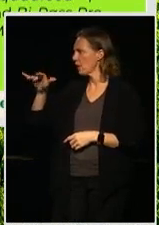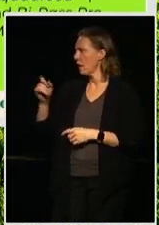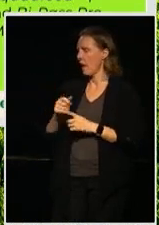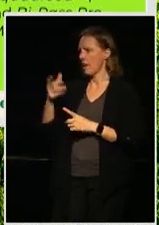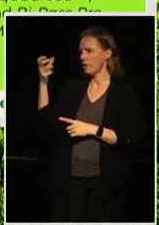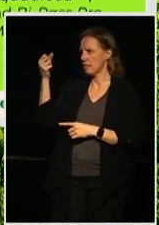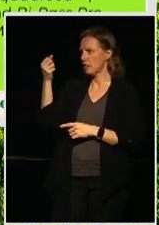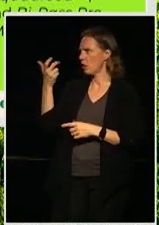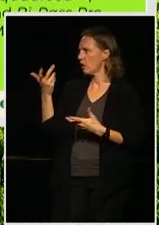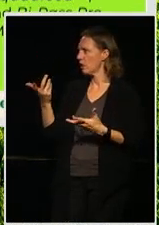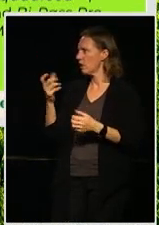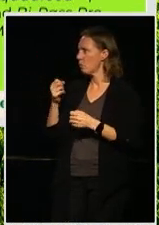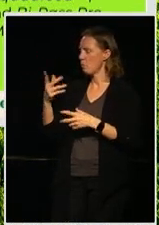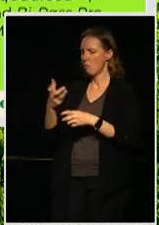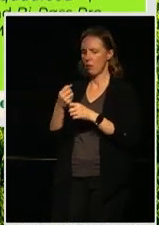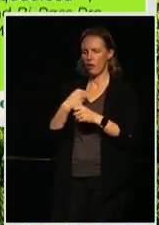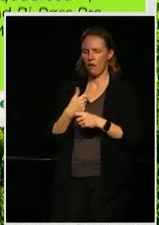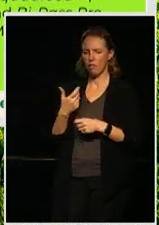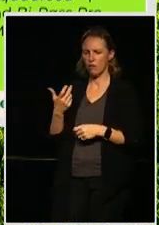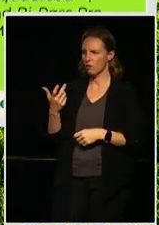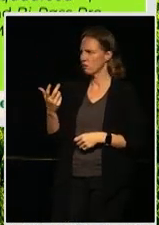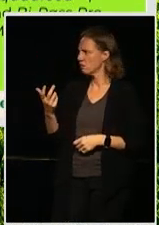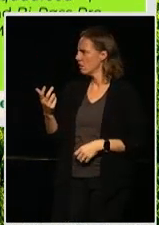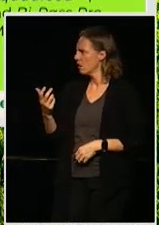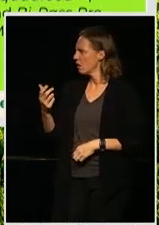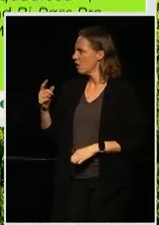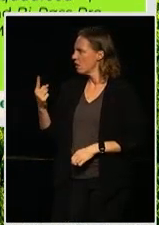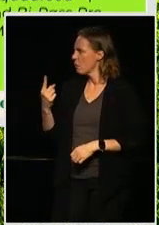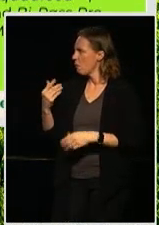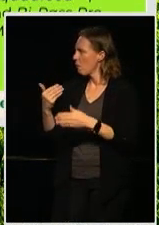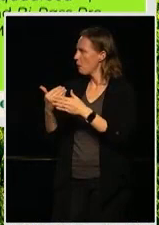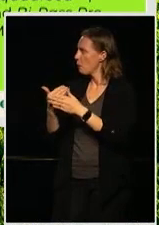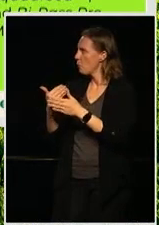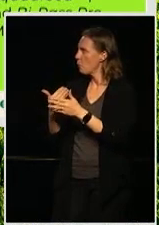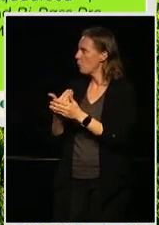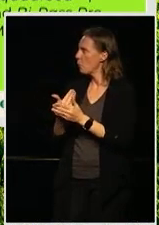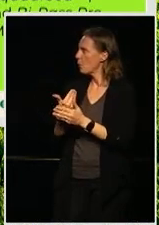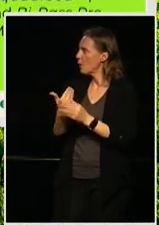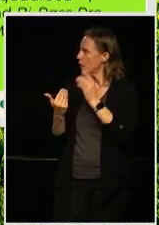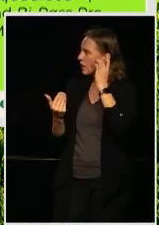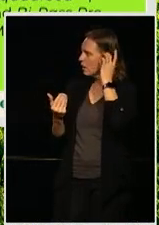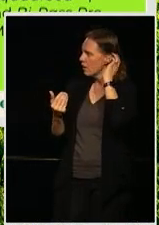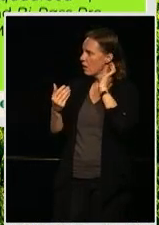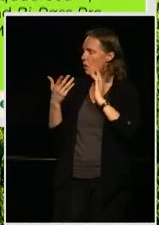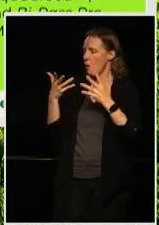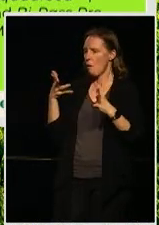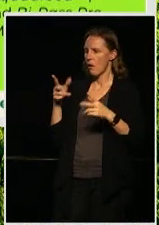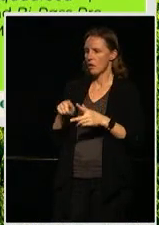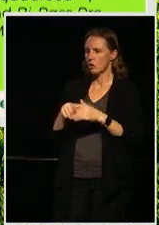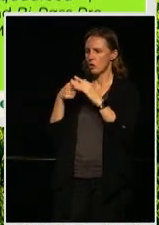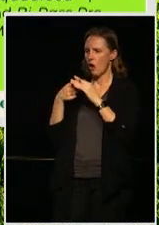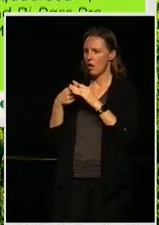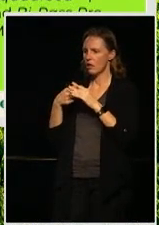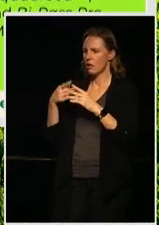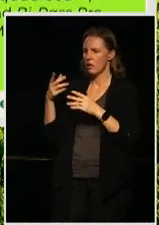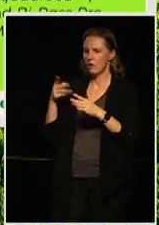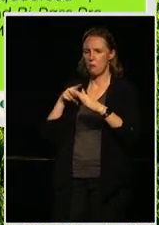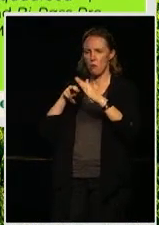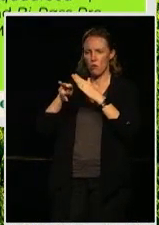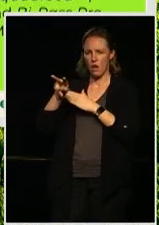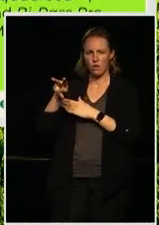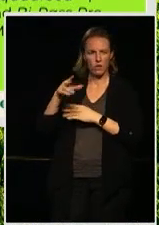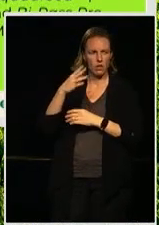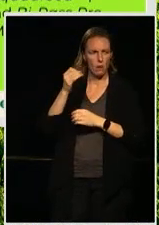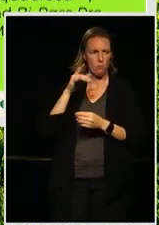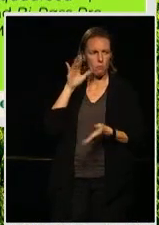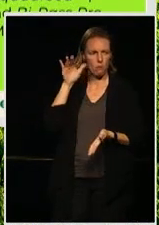25% of the New York. And we already started the methane emission projection, and we would be able to